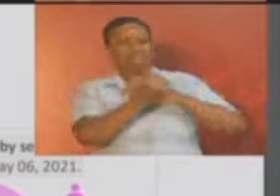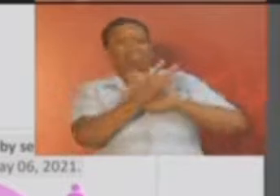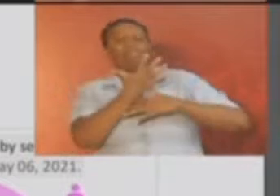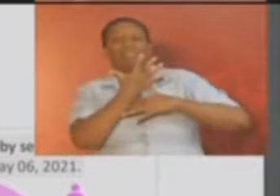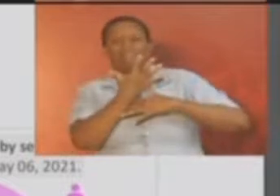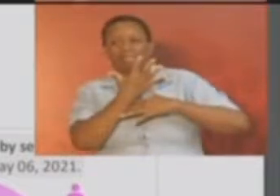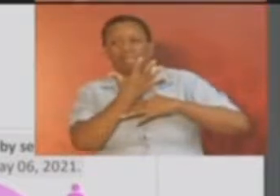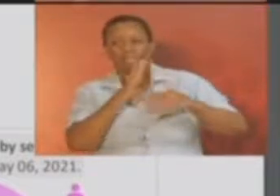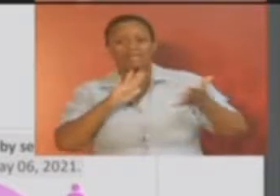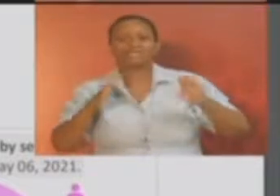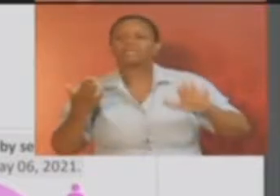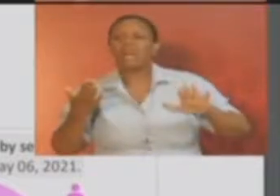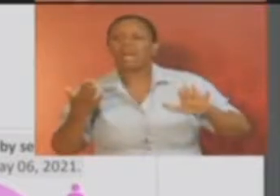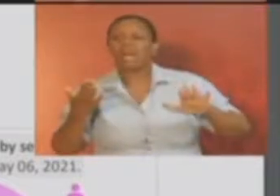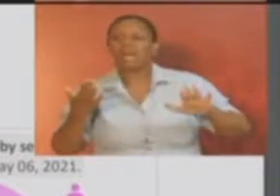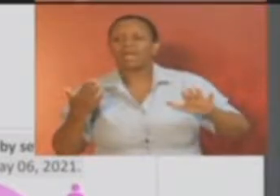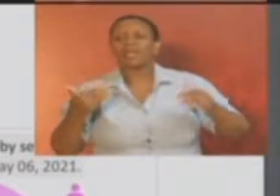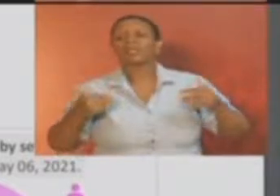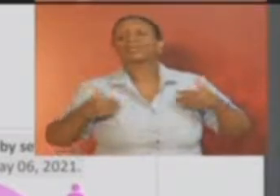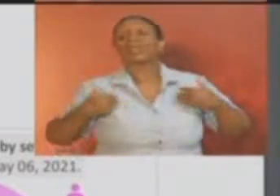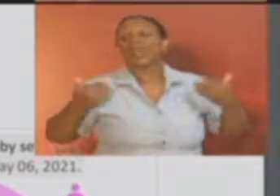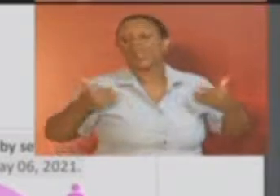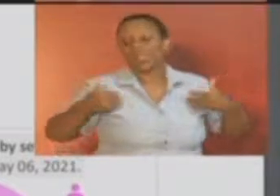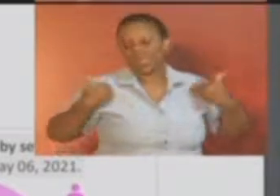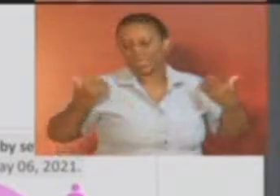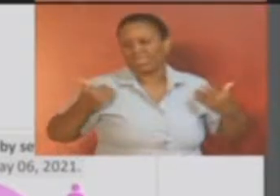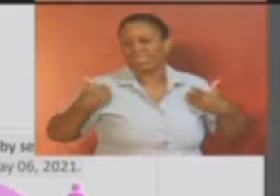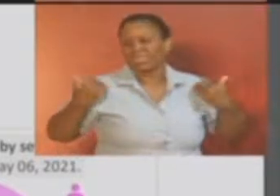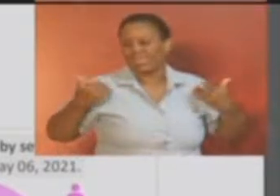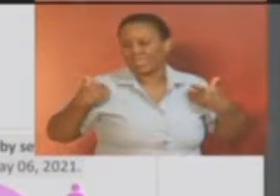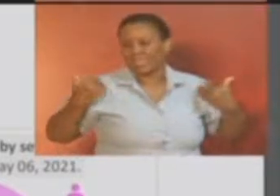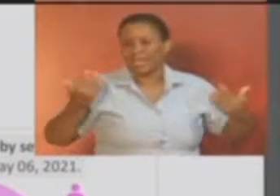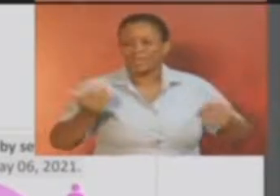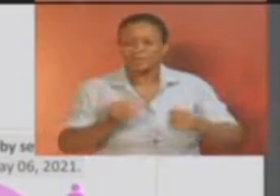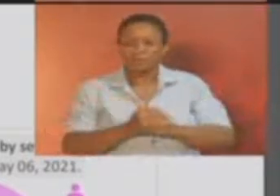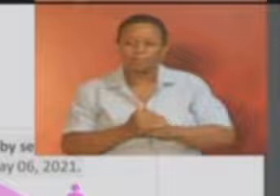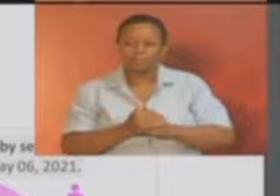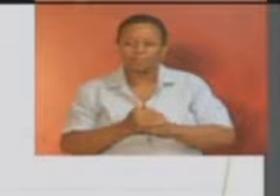clinical presentation, we will have a little more information on that.